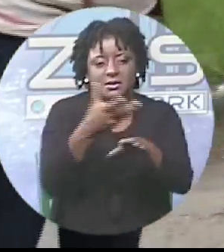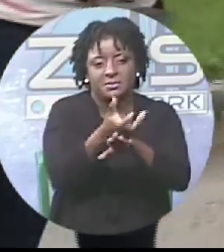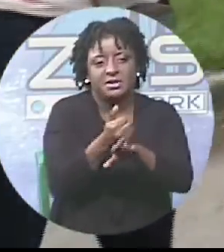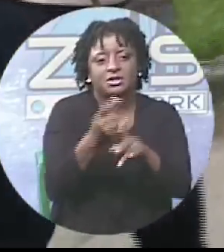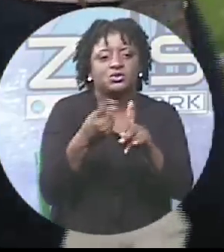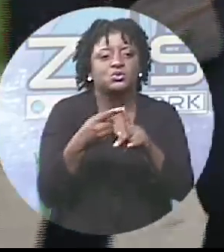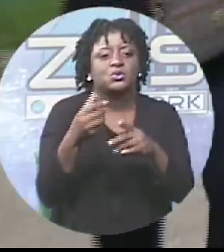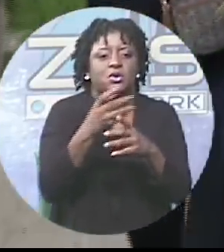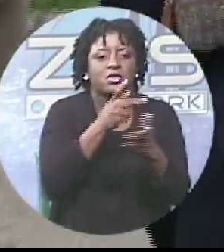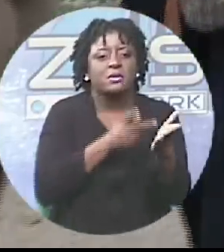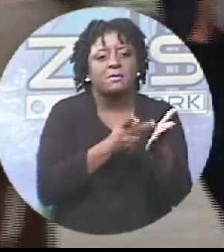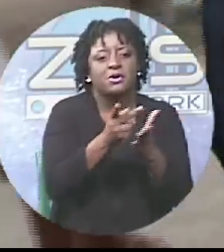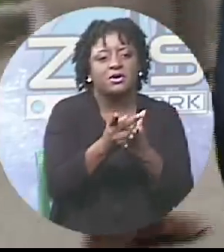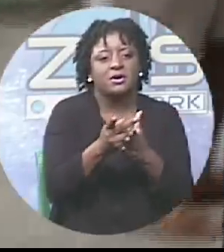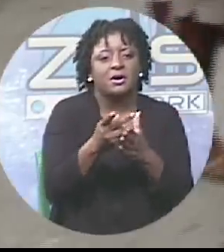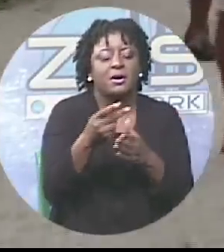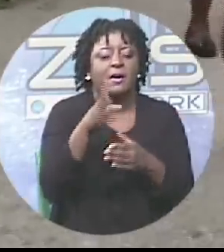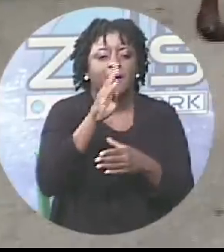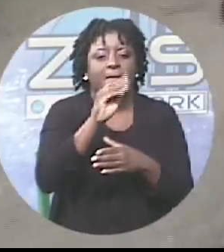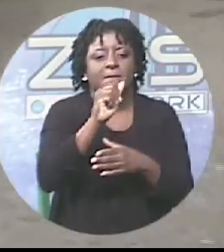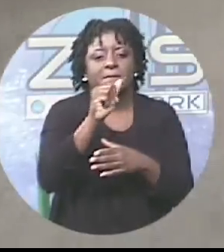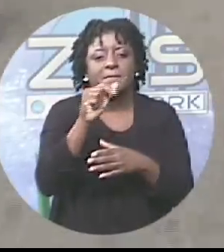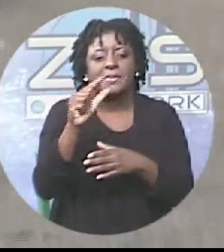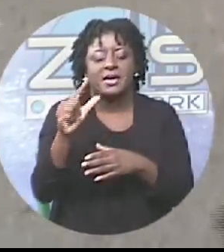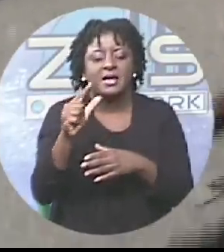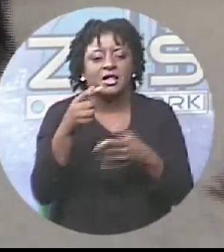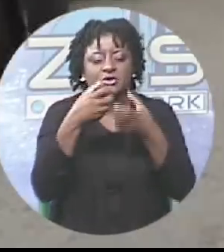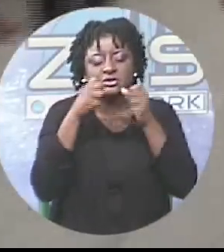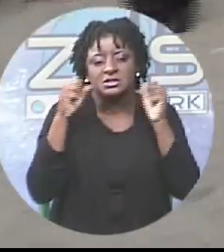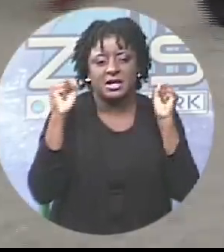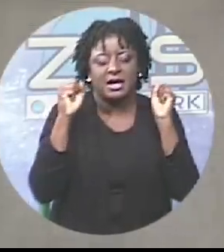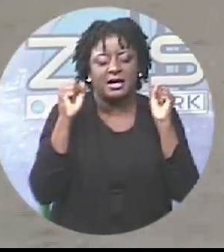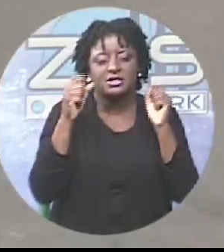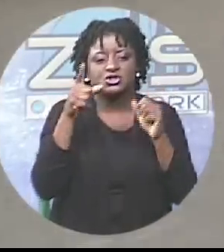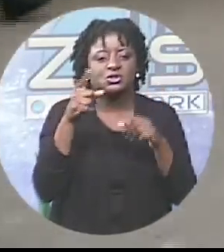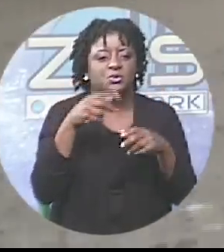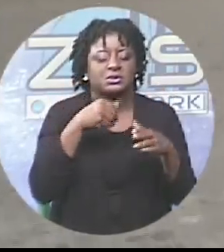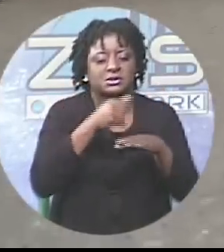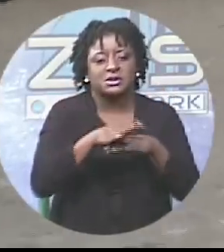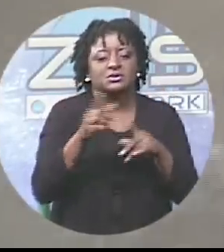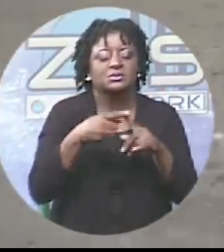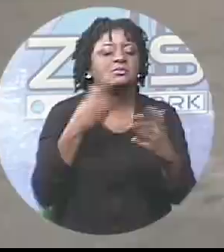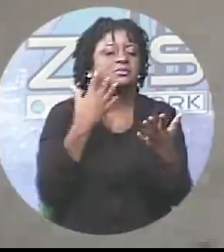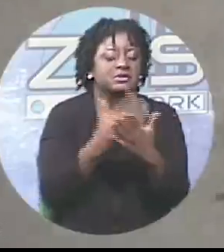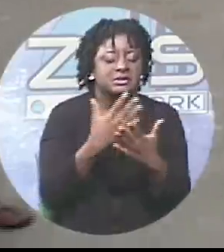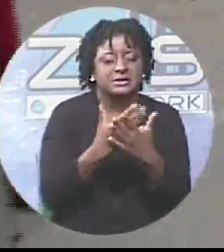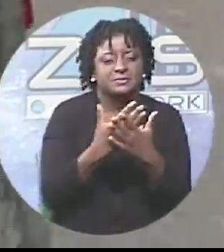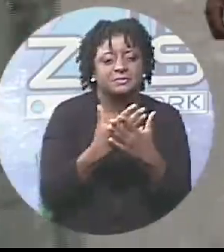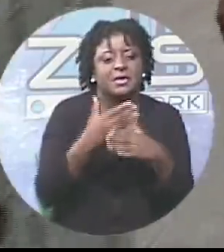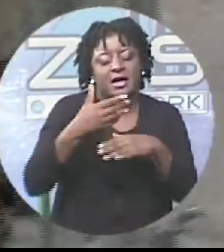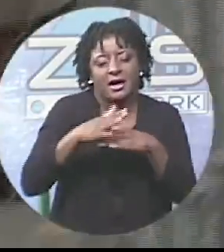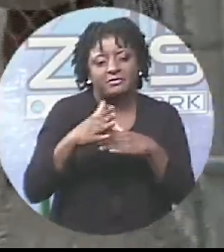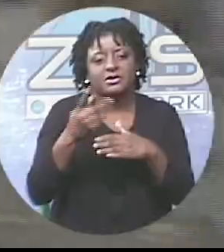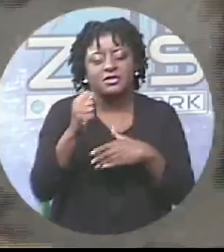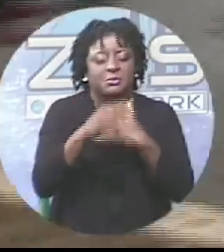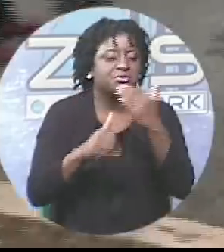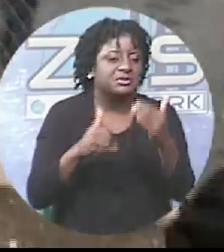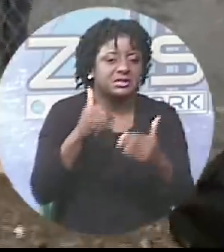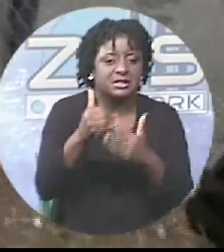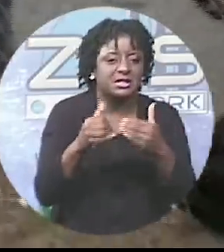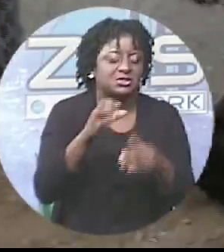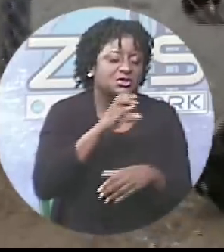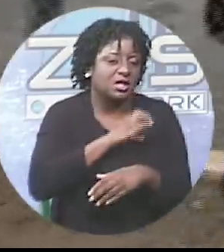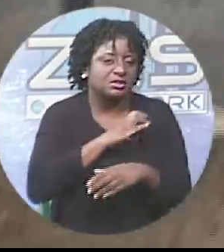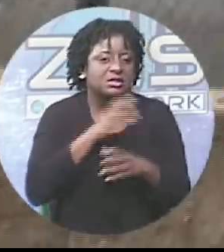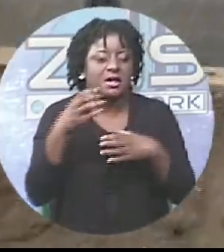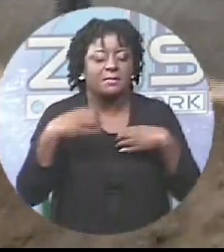Bail was denied, and she was remanded to the Bahamas Department of Corrections. Following the brief proceedings, Charlton complained through her